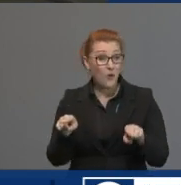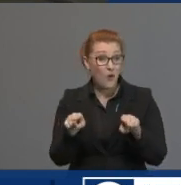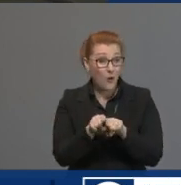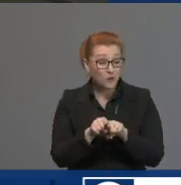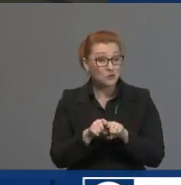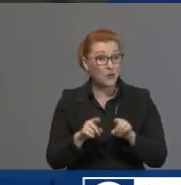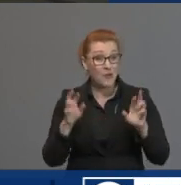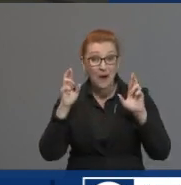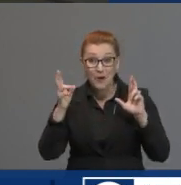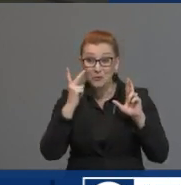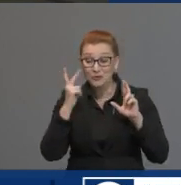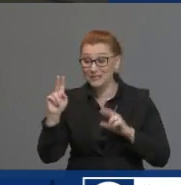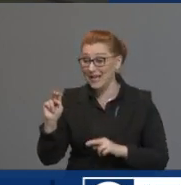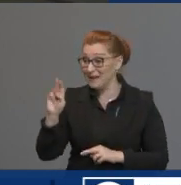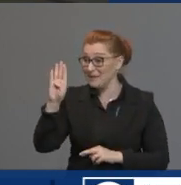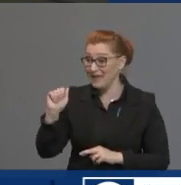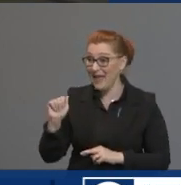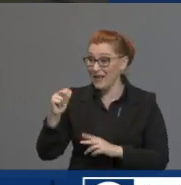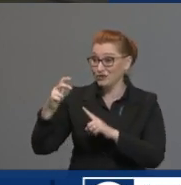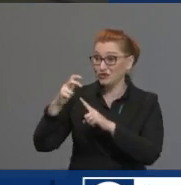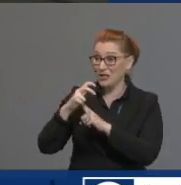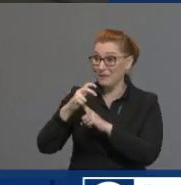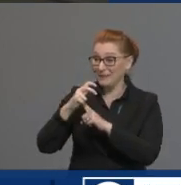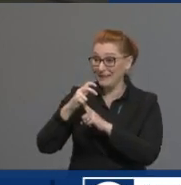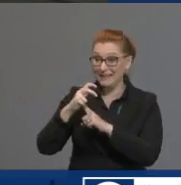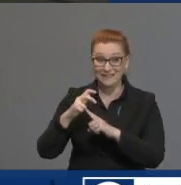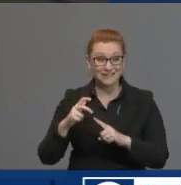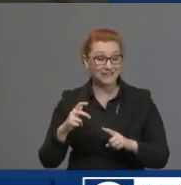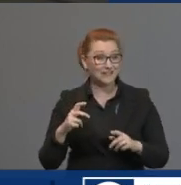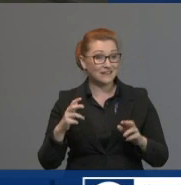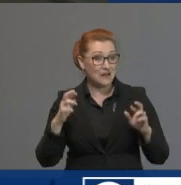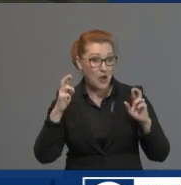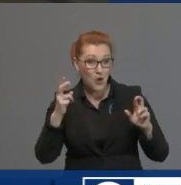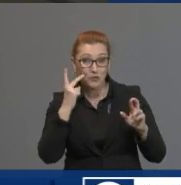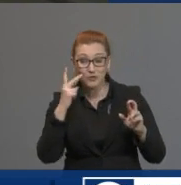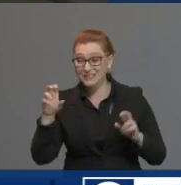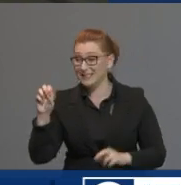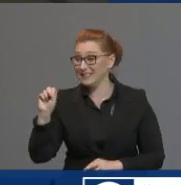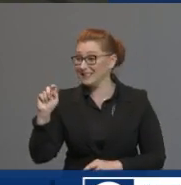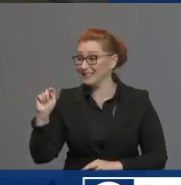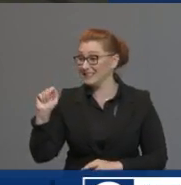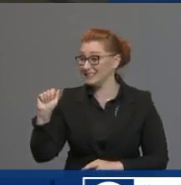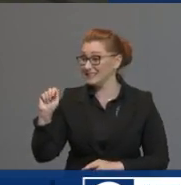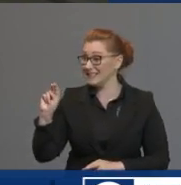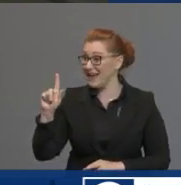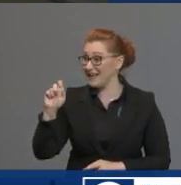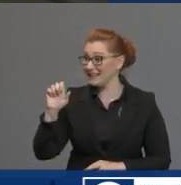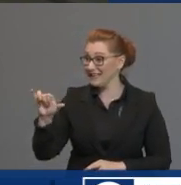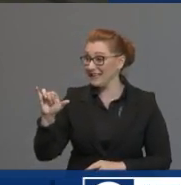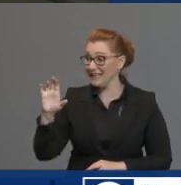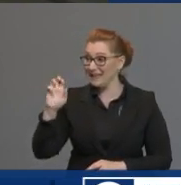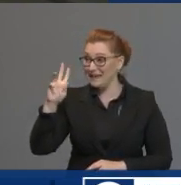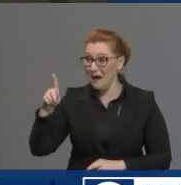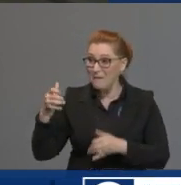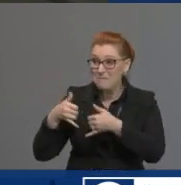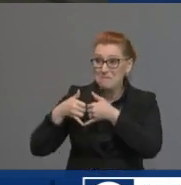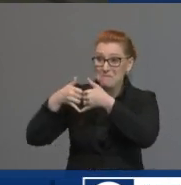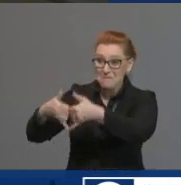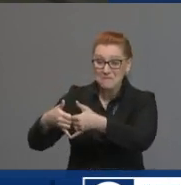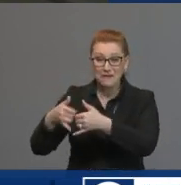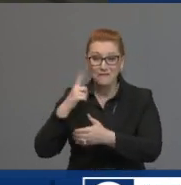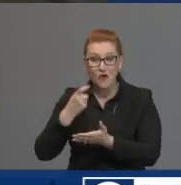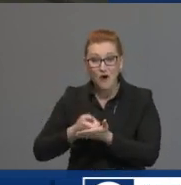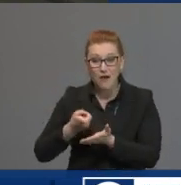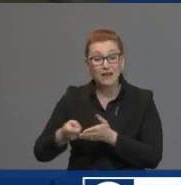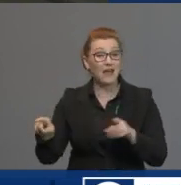NBA champion crowned this year. I'd love to see a Stanley Cup presented. And, of course, we want to see the Cardinals kick off